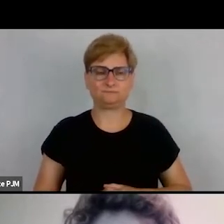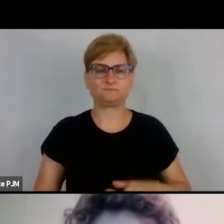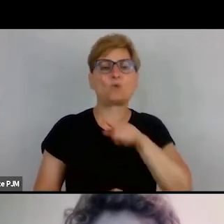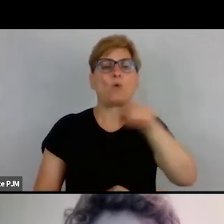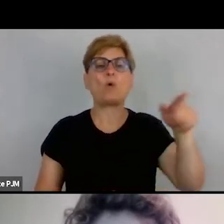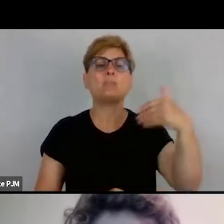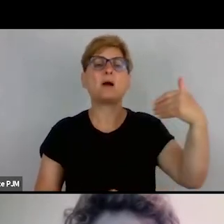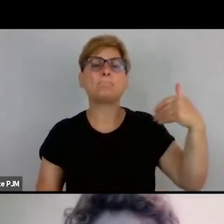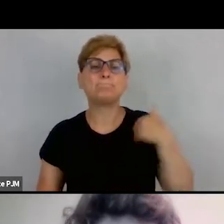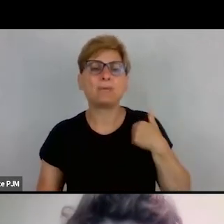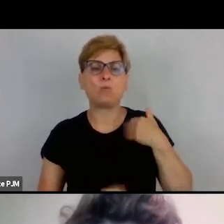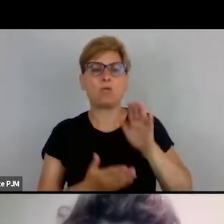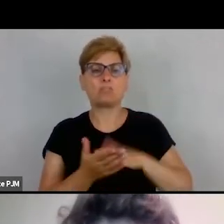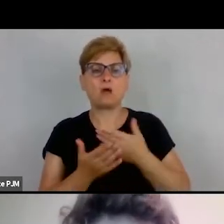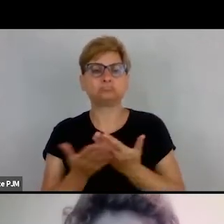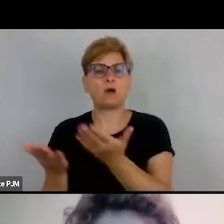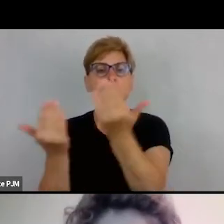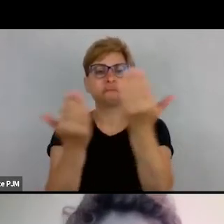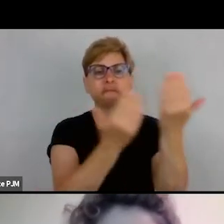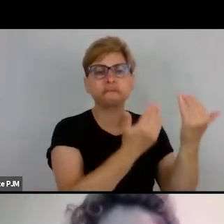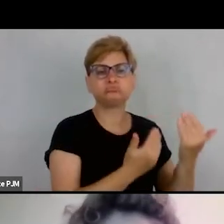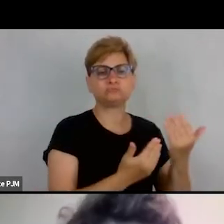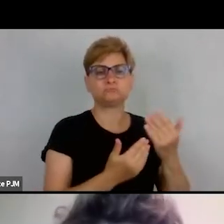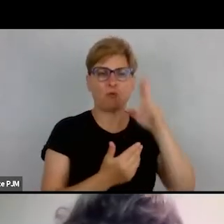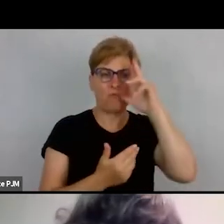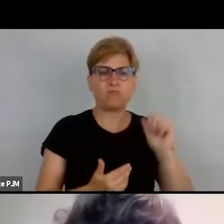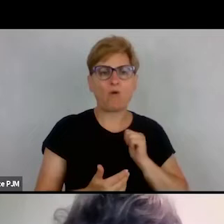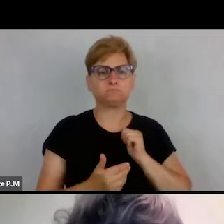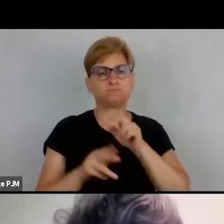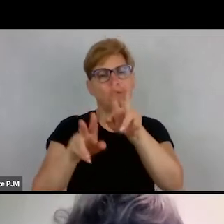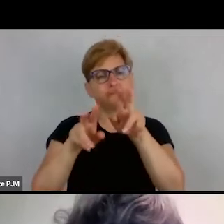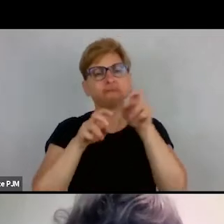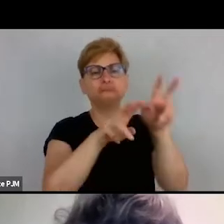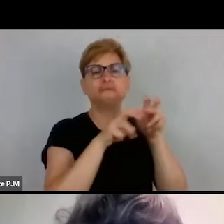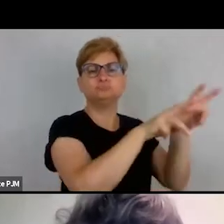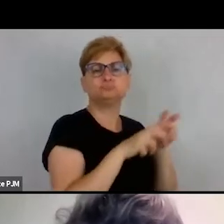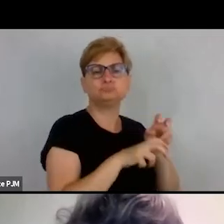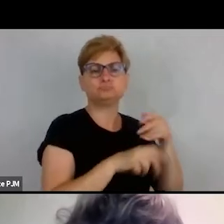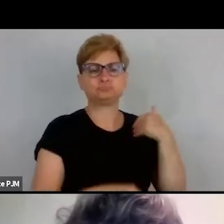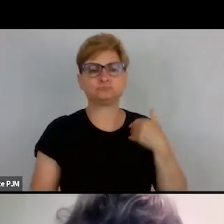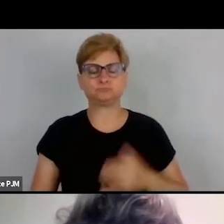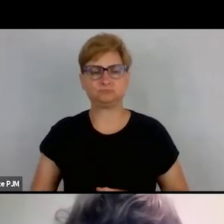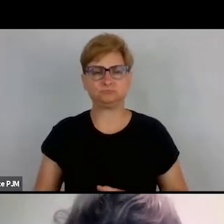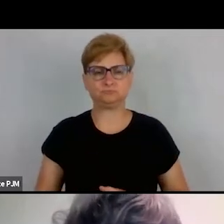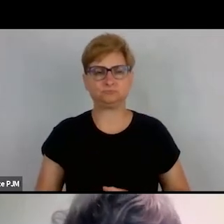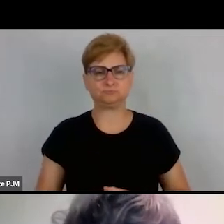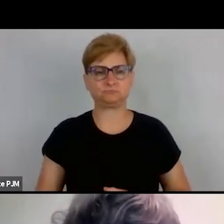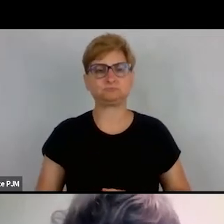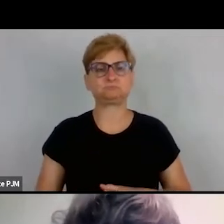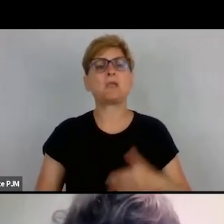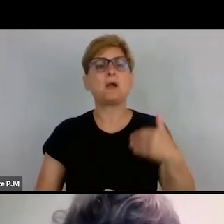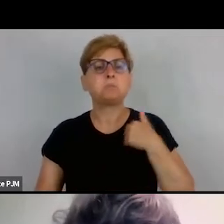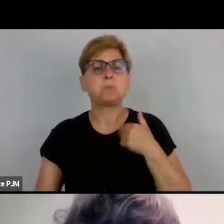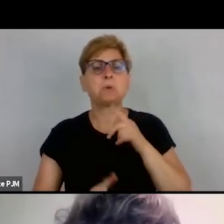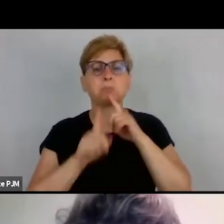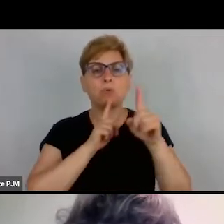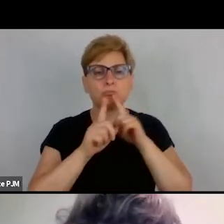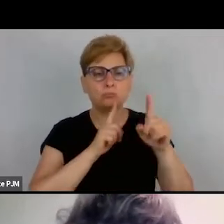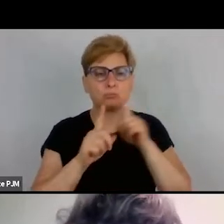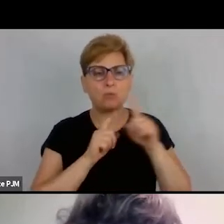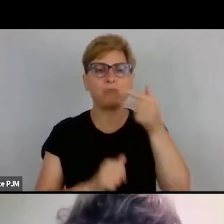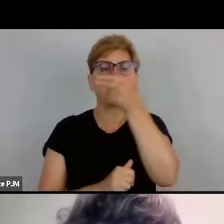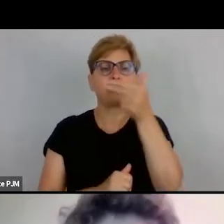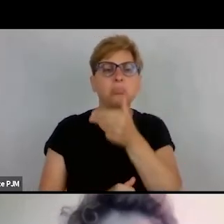it was deeply gendered. It was fundamentally about men and masculinities. And so that was kind of the foundation to the